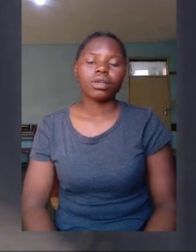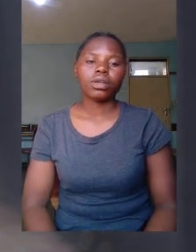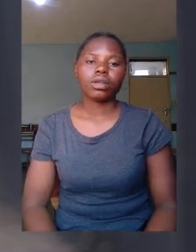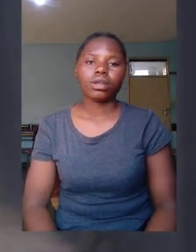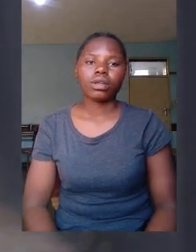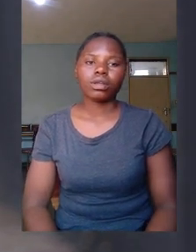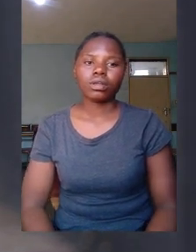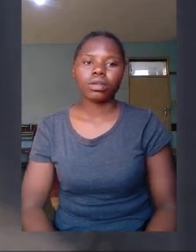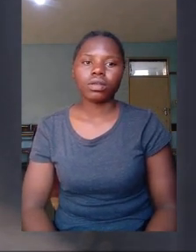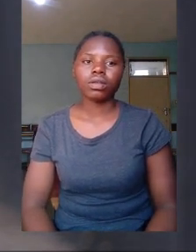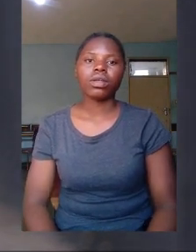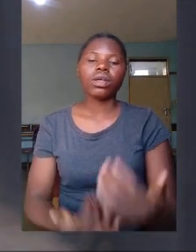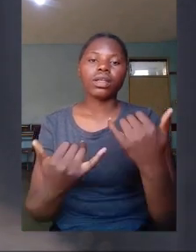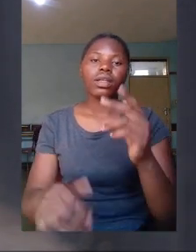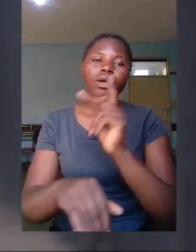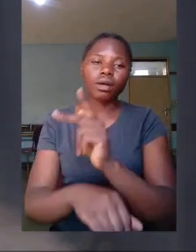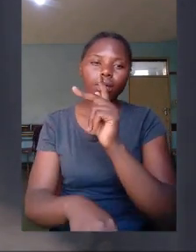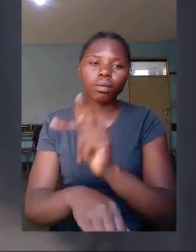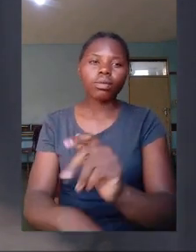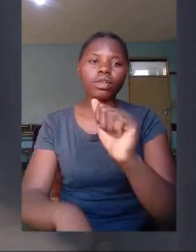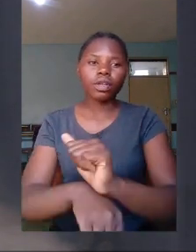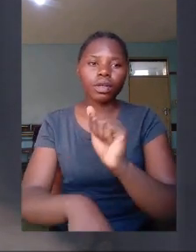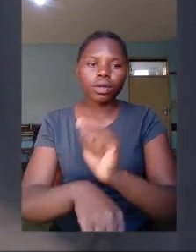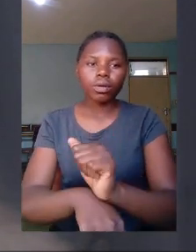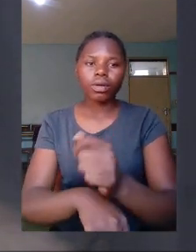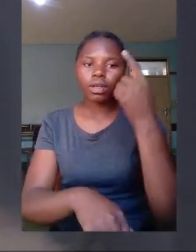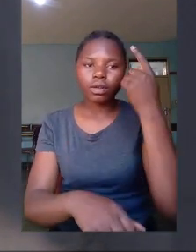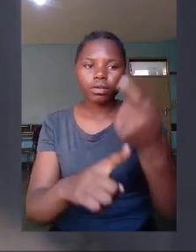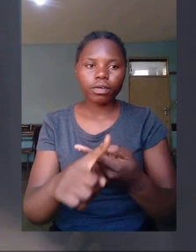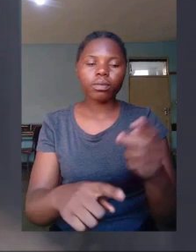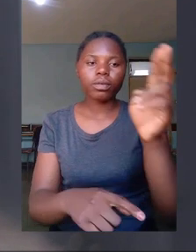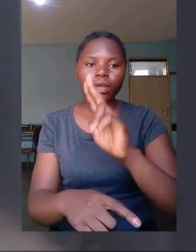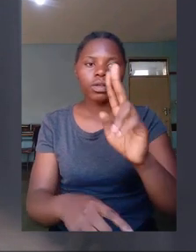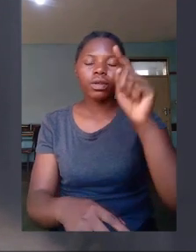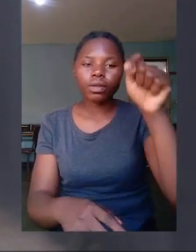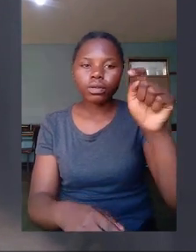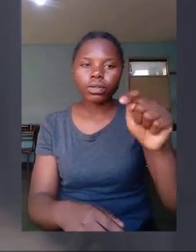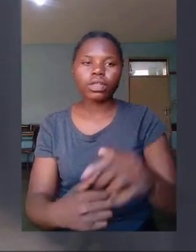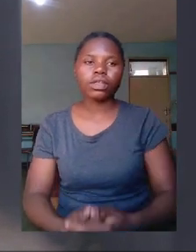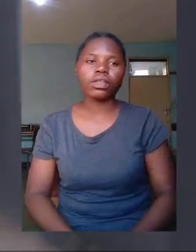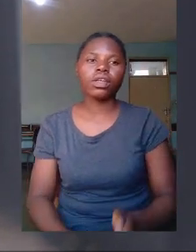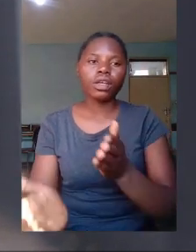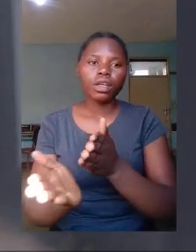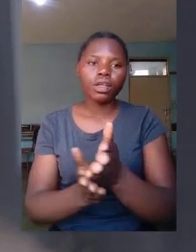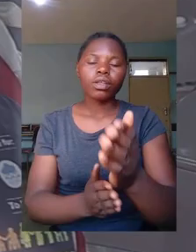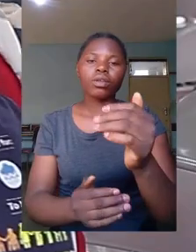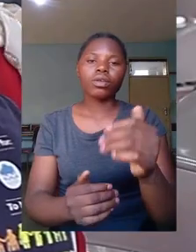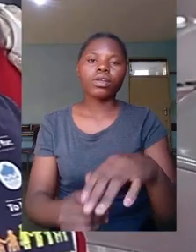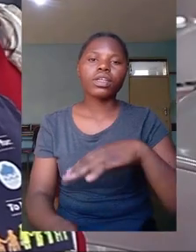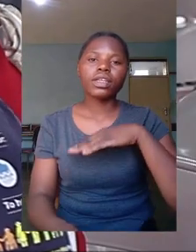together. The project is working from the user needs through the operational forecasting into the